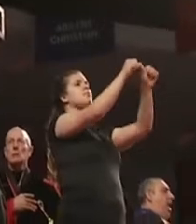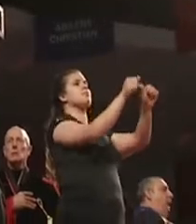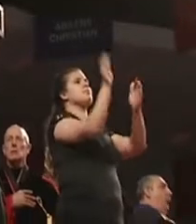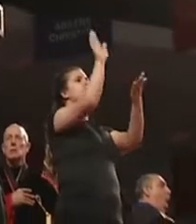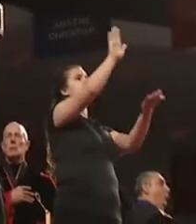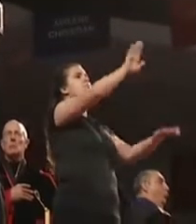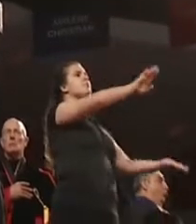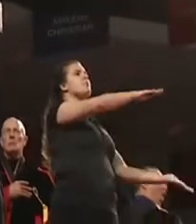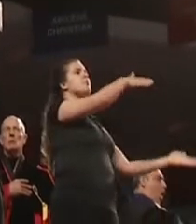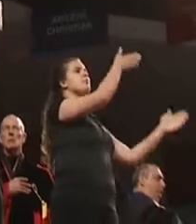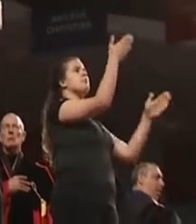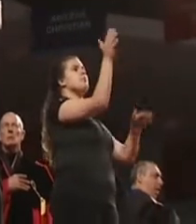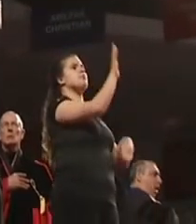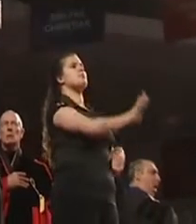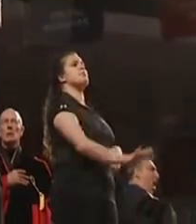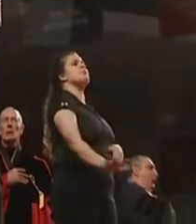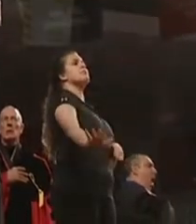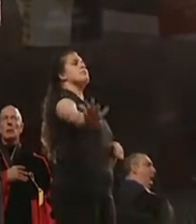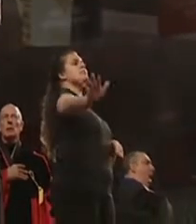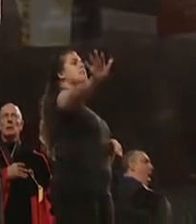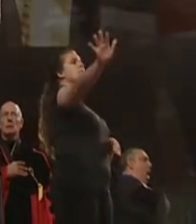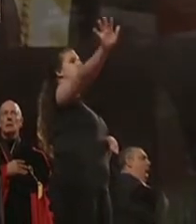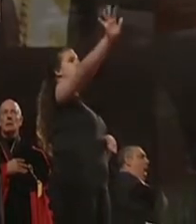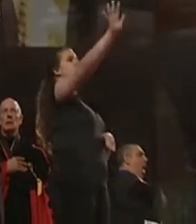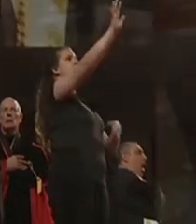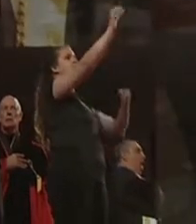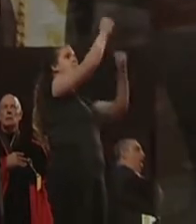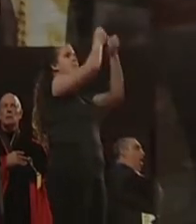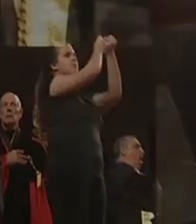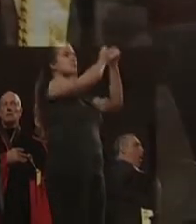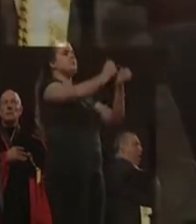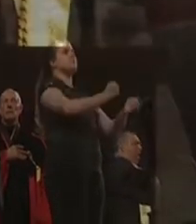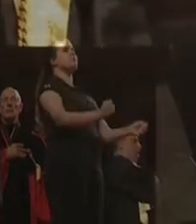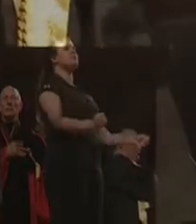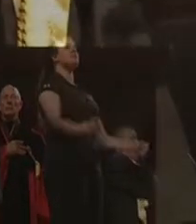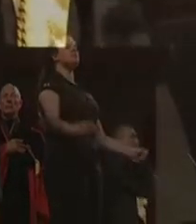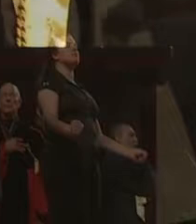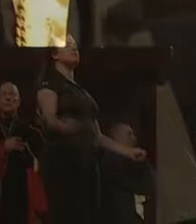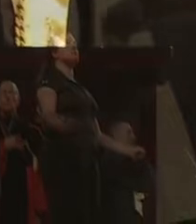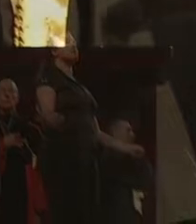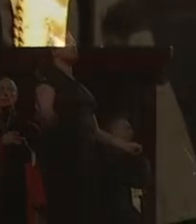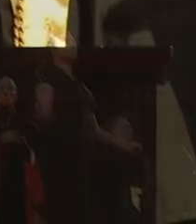wave o'er the land of the